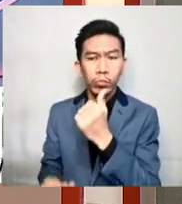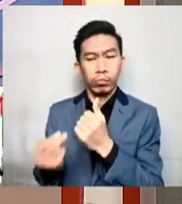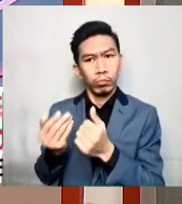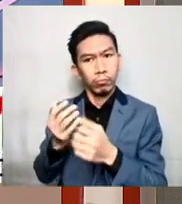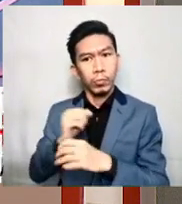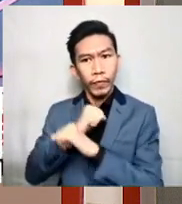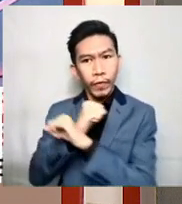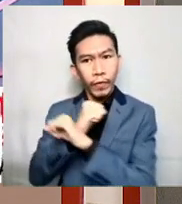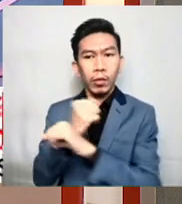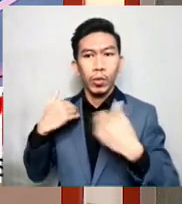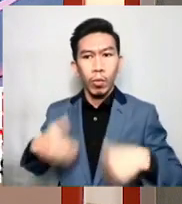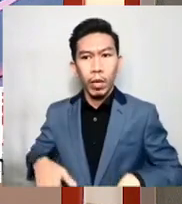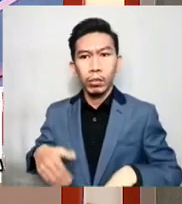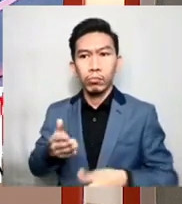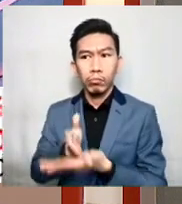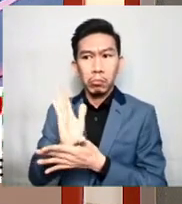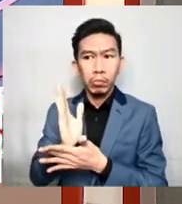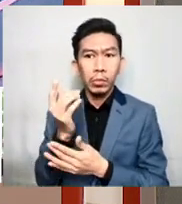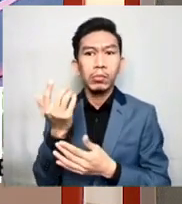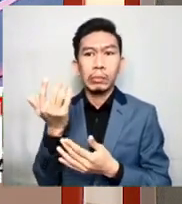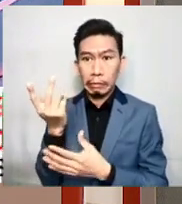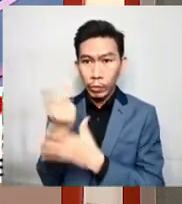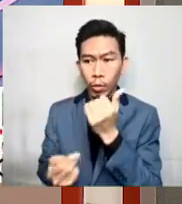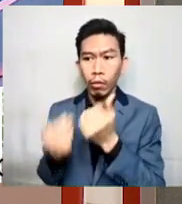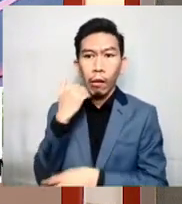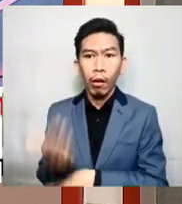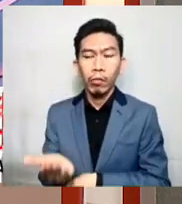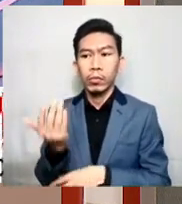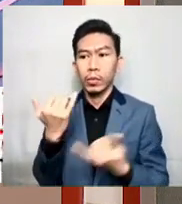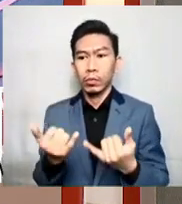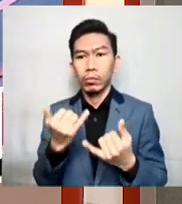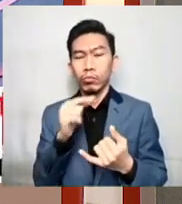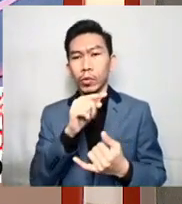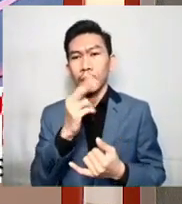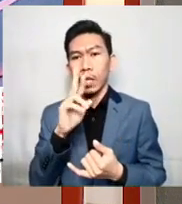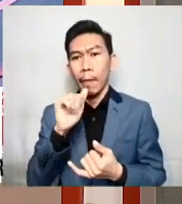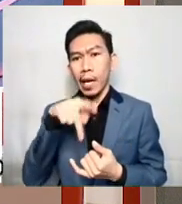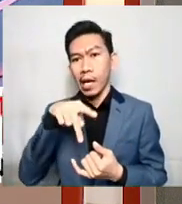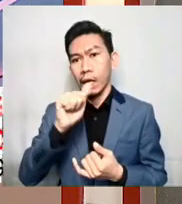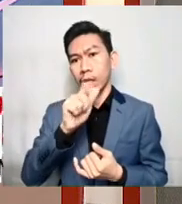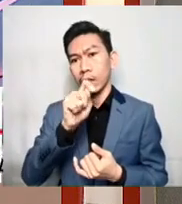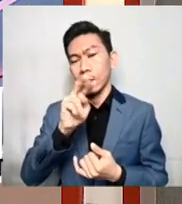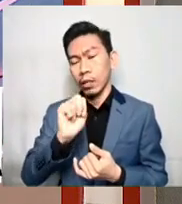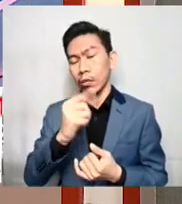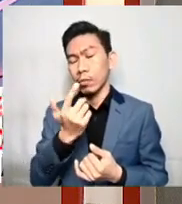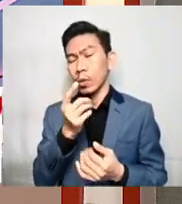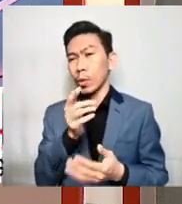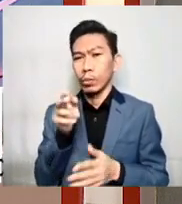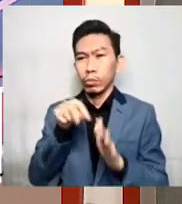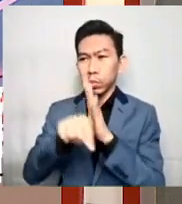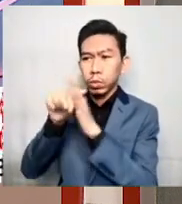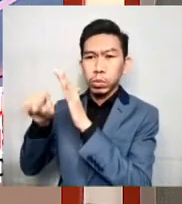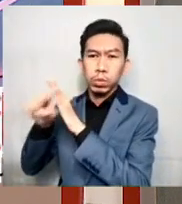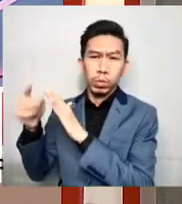dead. The latest victims in what Rights Group Karapatan calls the killing spree of human rights defenders under this